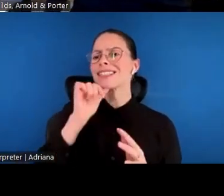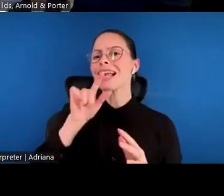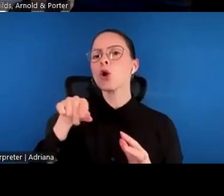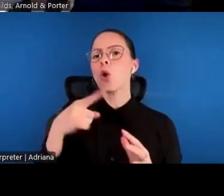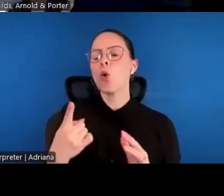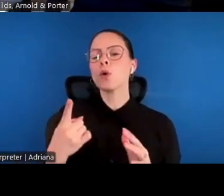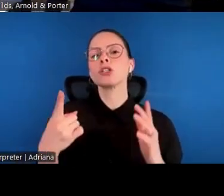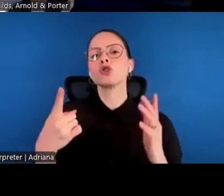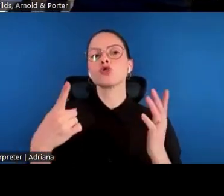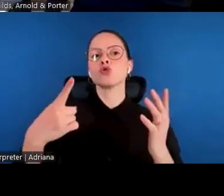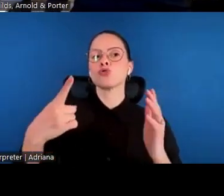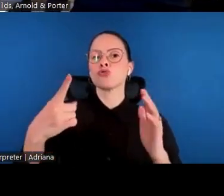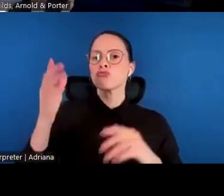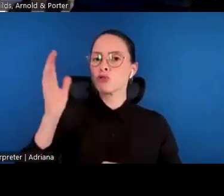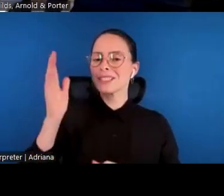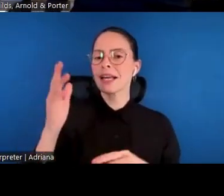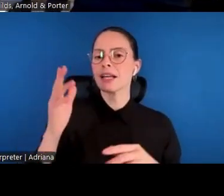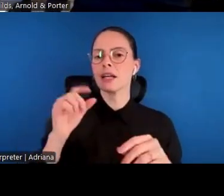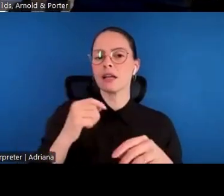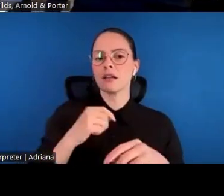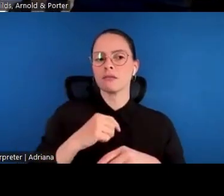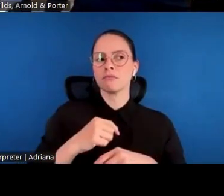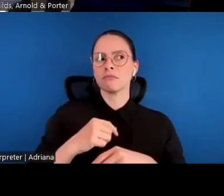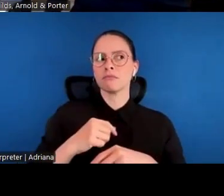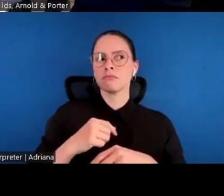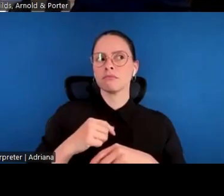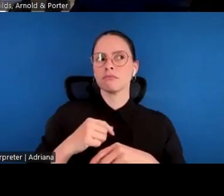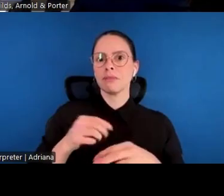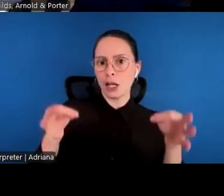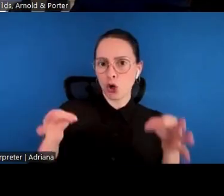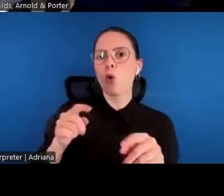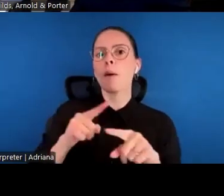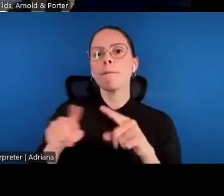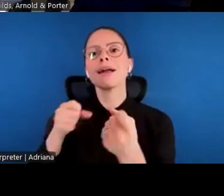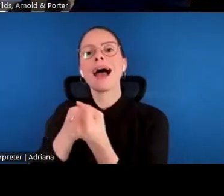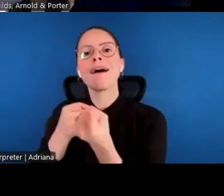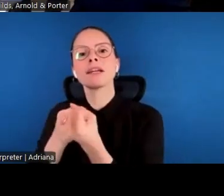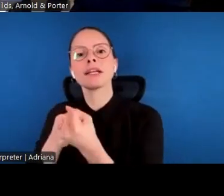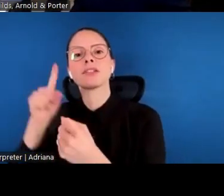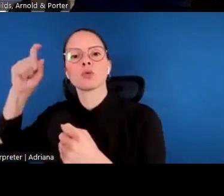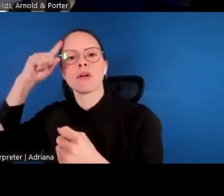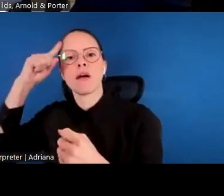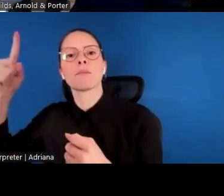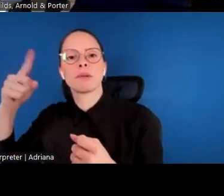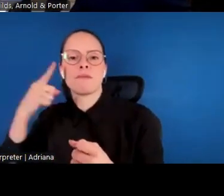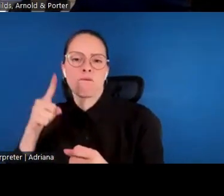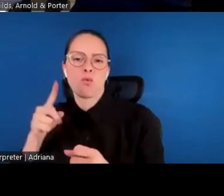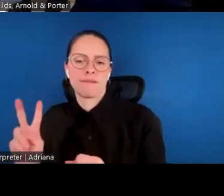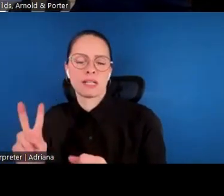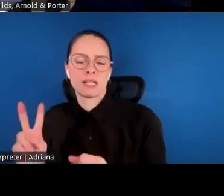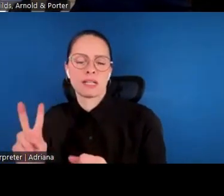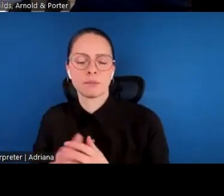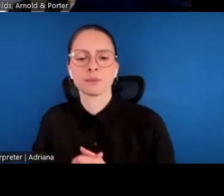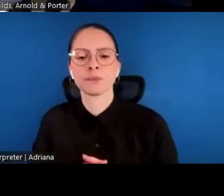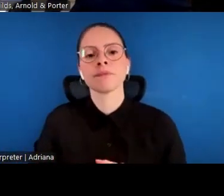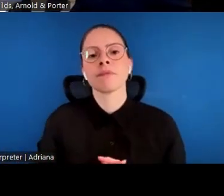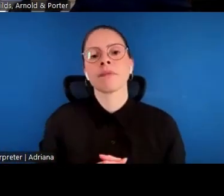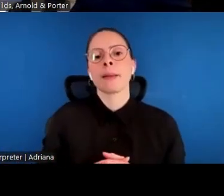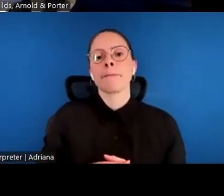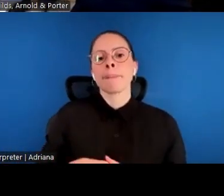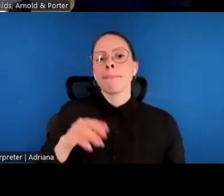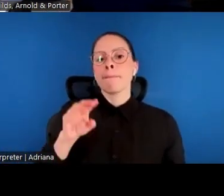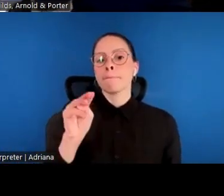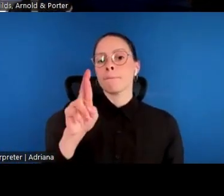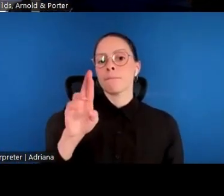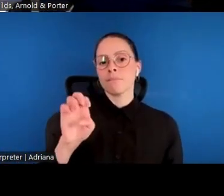but to advocate for your client to the government on behalf of your client. Military Rule of Evidence 513 does not